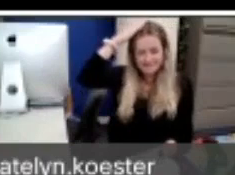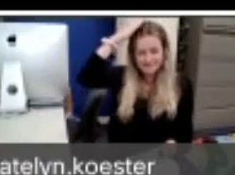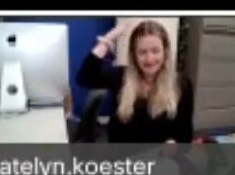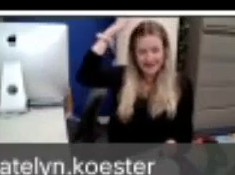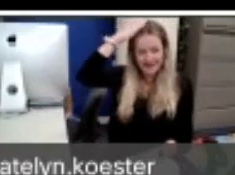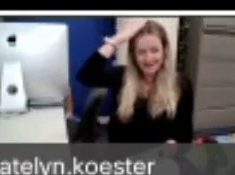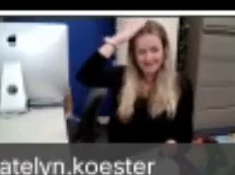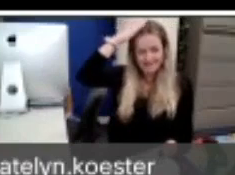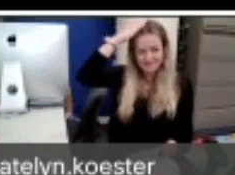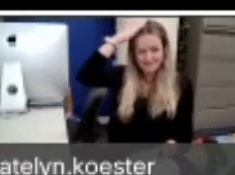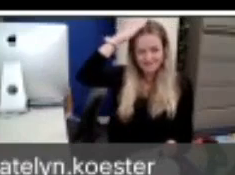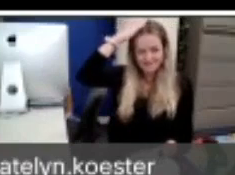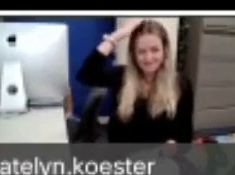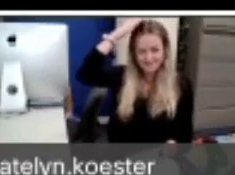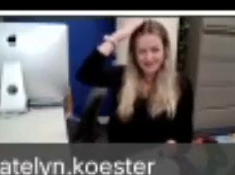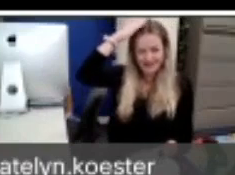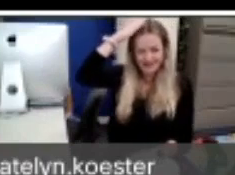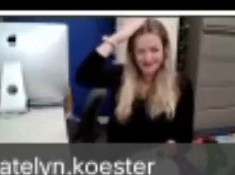Hat.